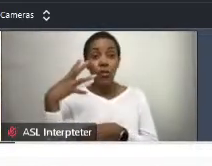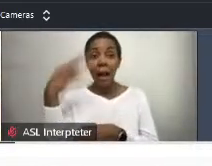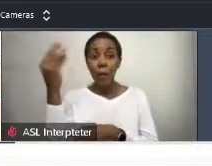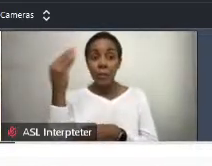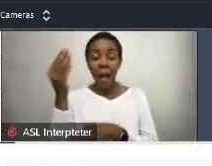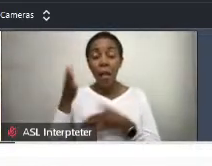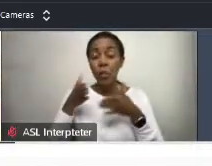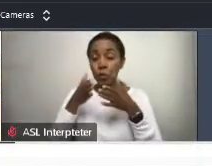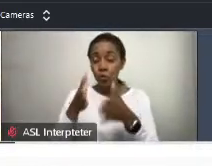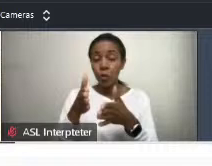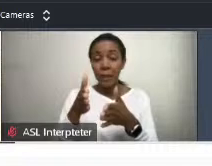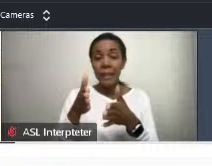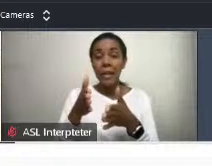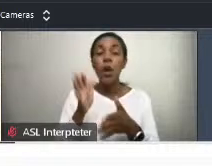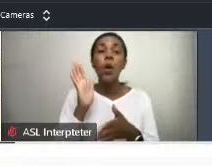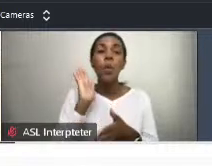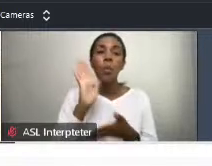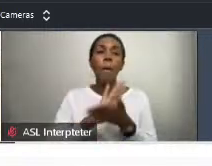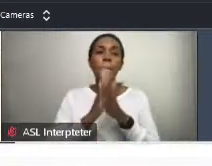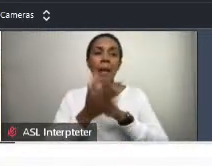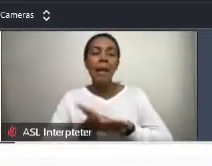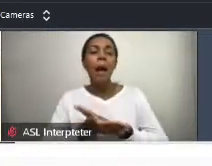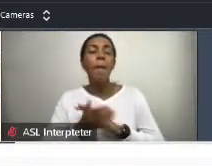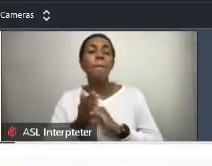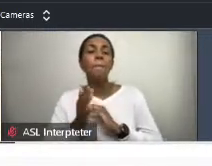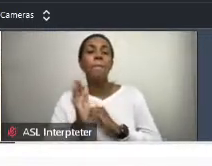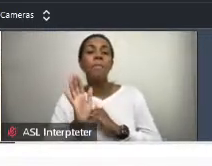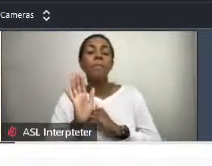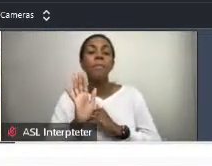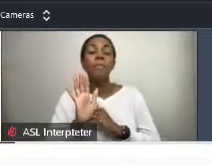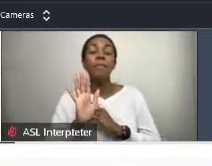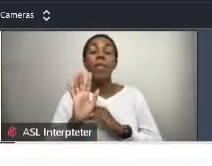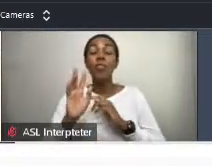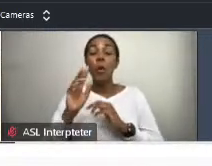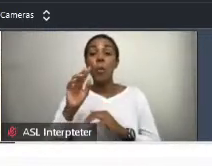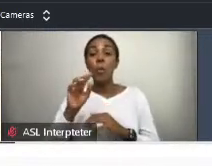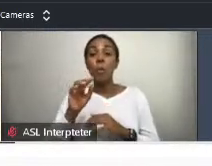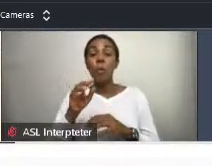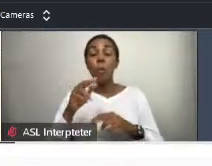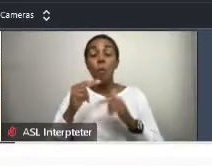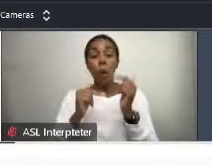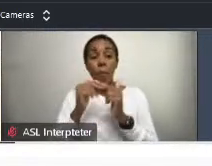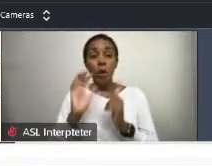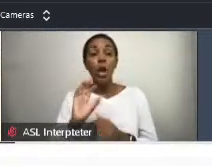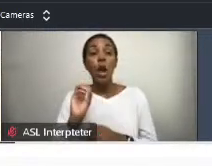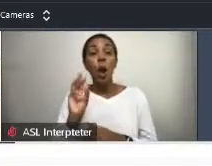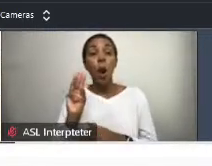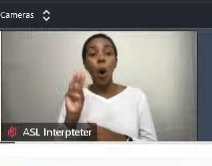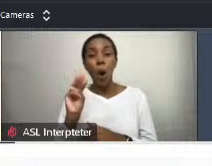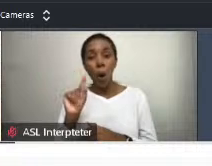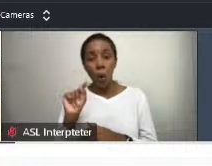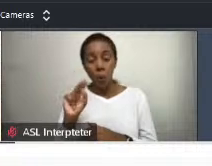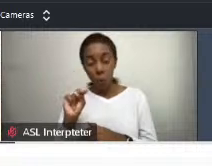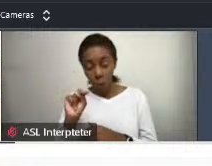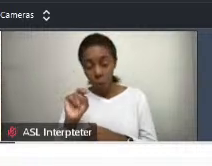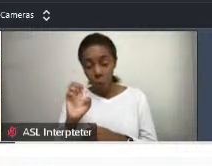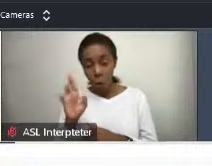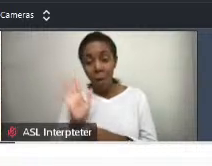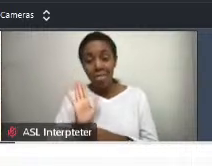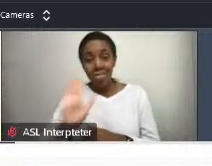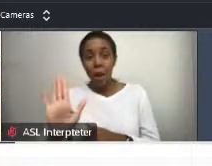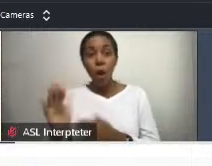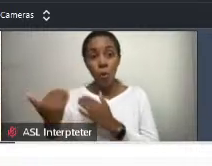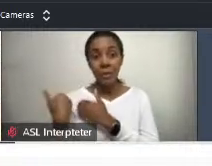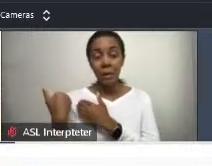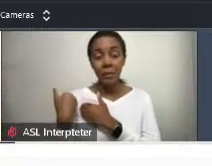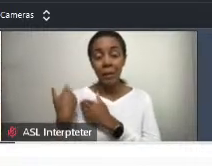street proper, it would become the property owner's responsibility to maintain it. So I think that's something we need to make sure in